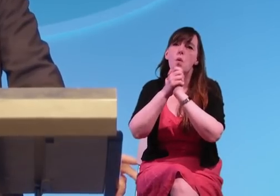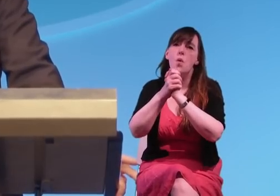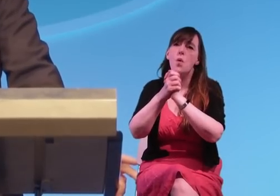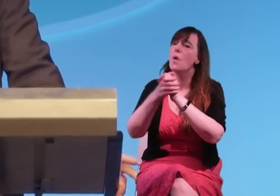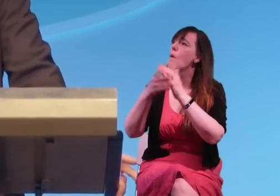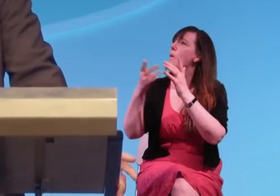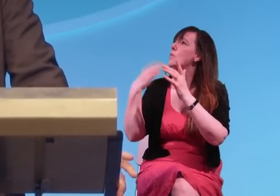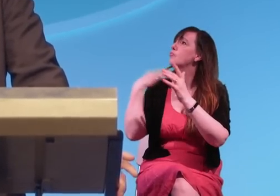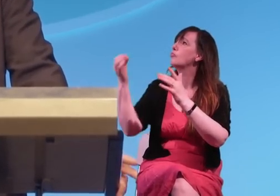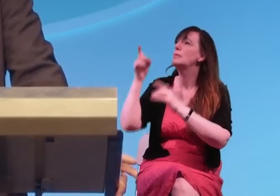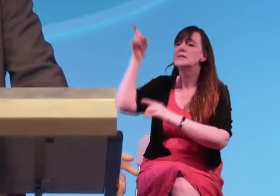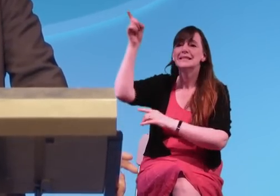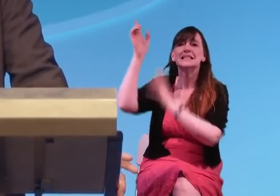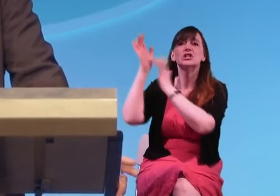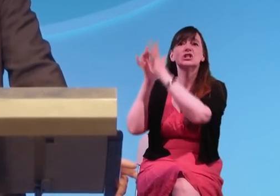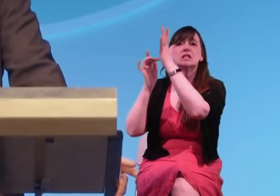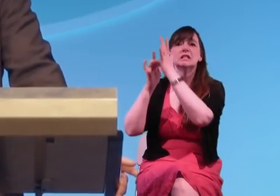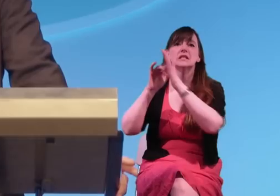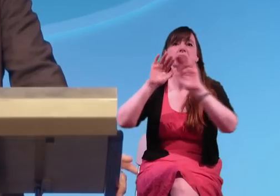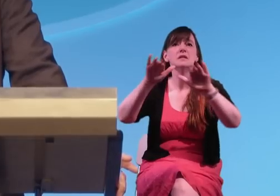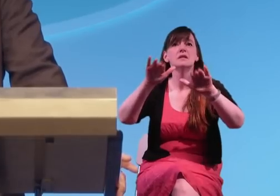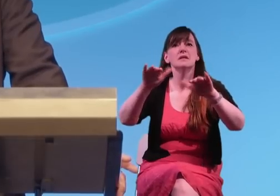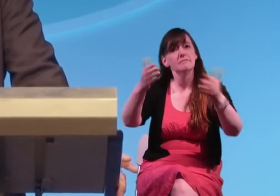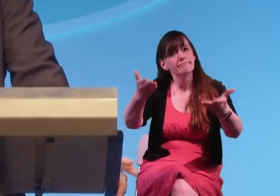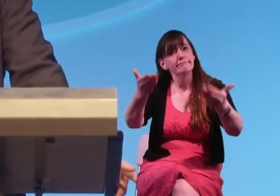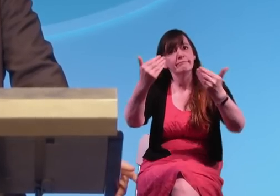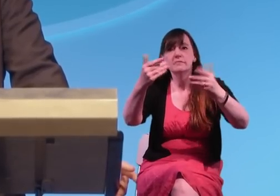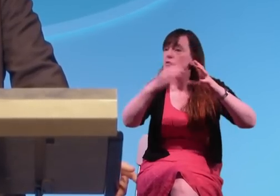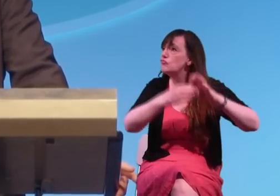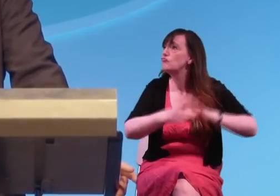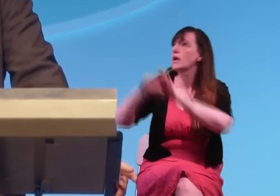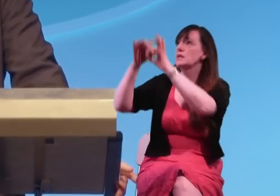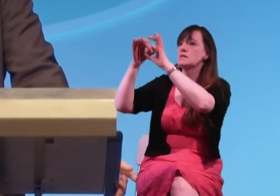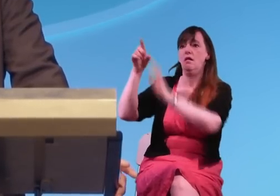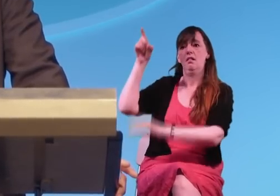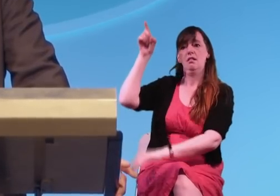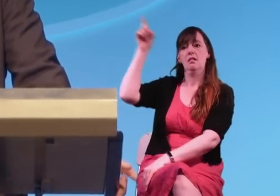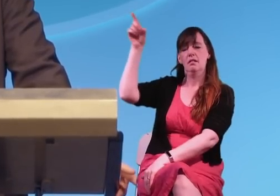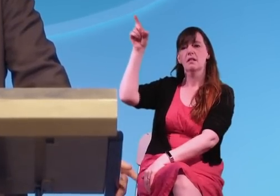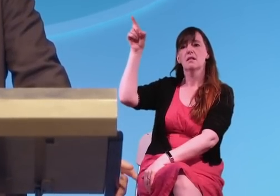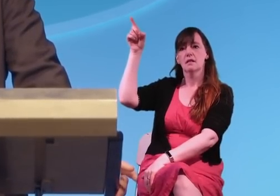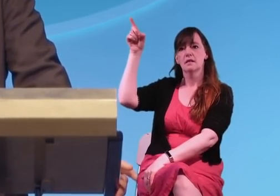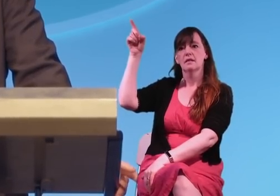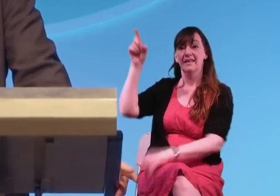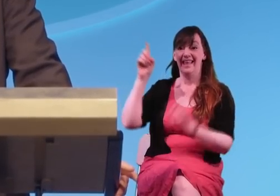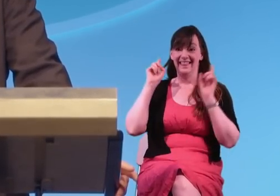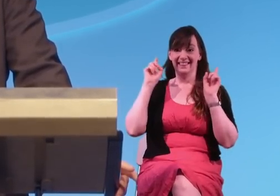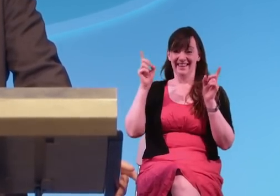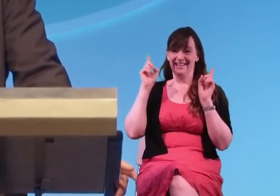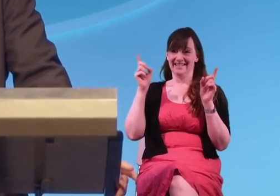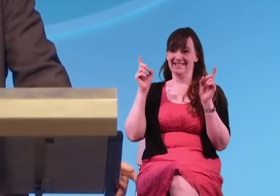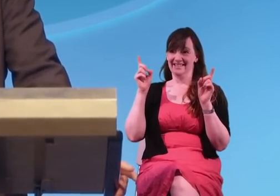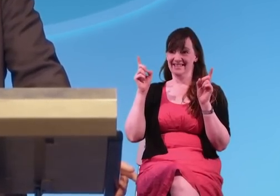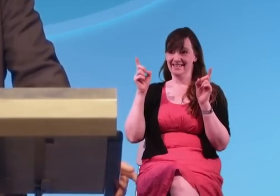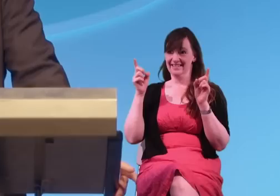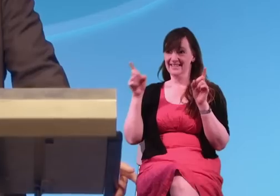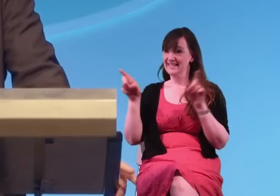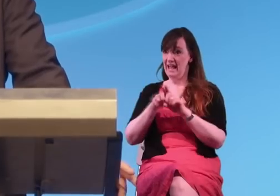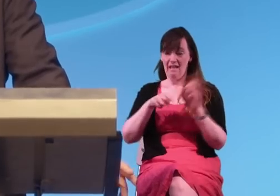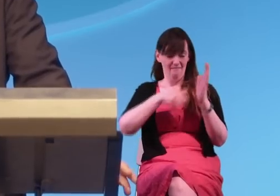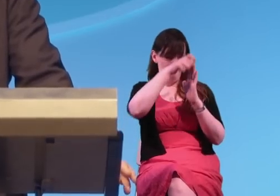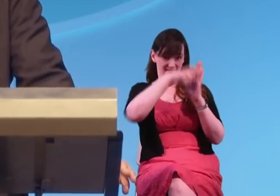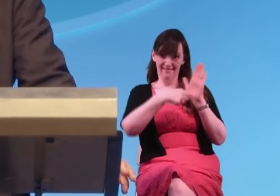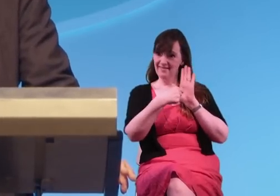Christ's behalf, be reconciled to God. And of course, those are the very words of Paul